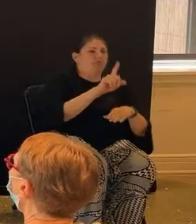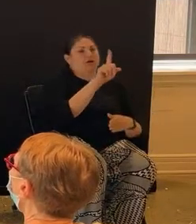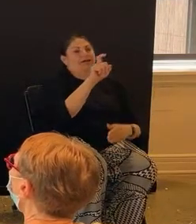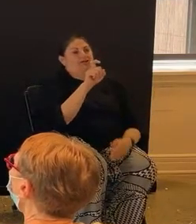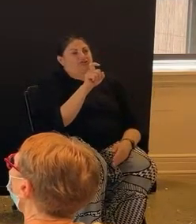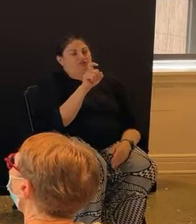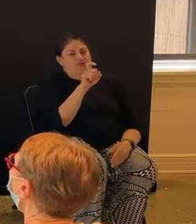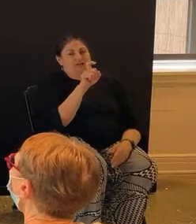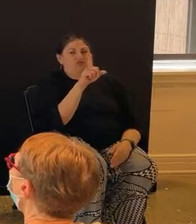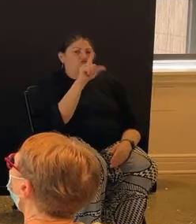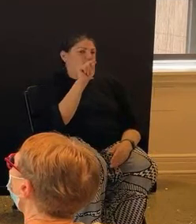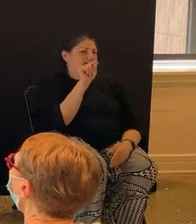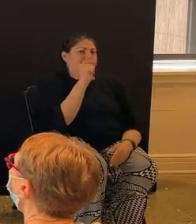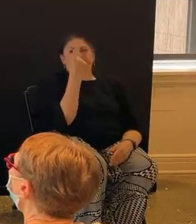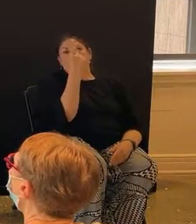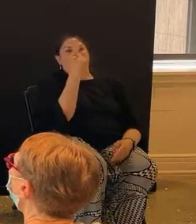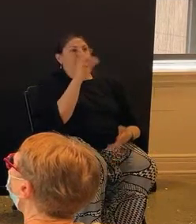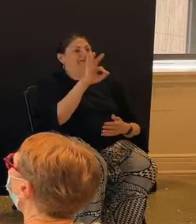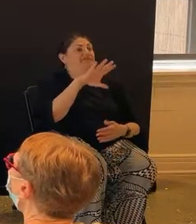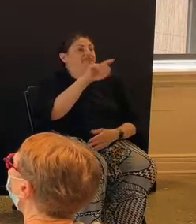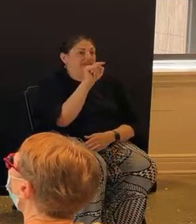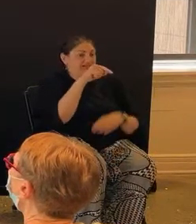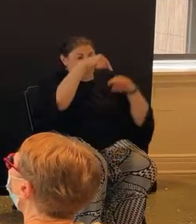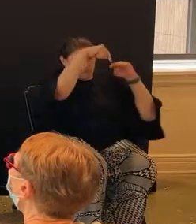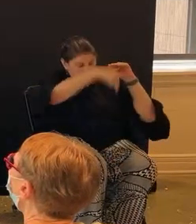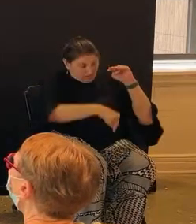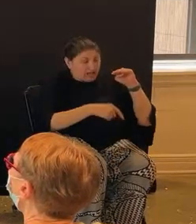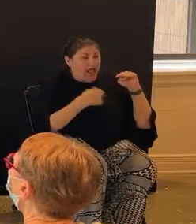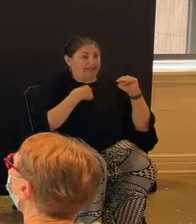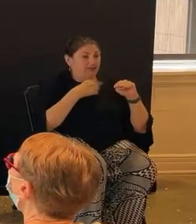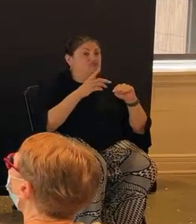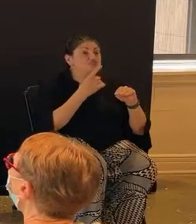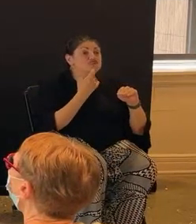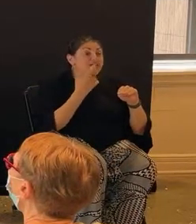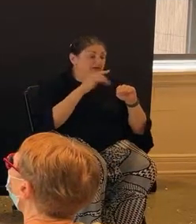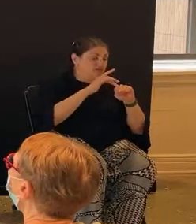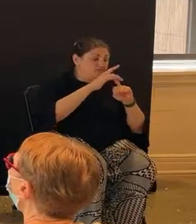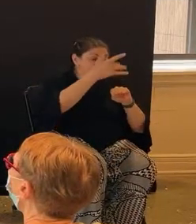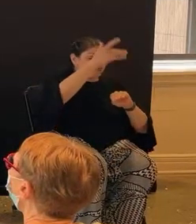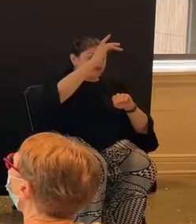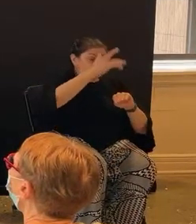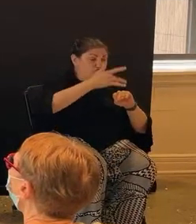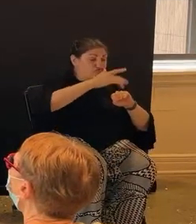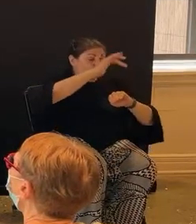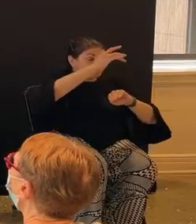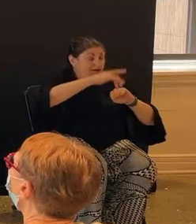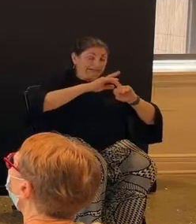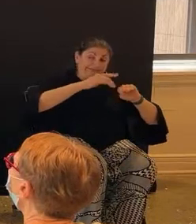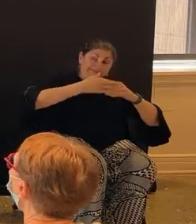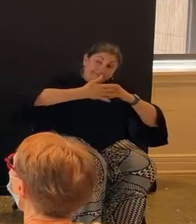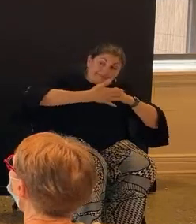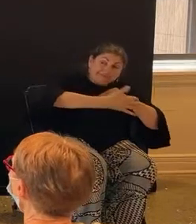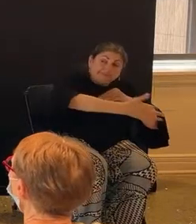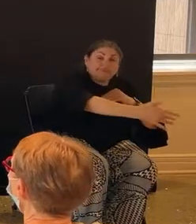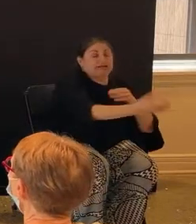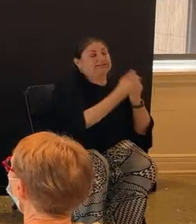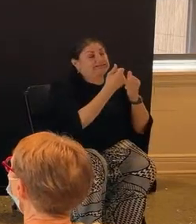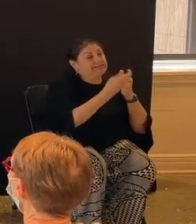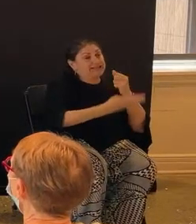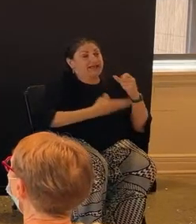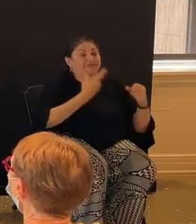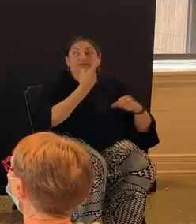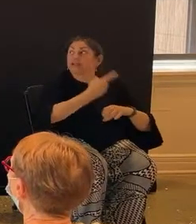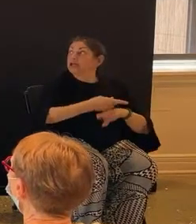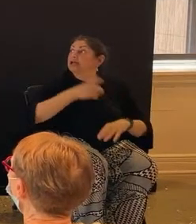degrees Fahrenheit and glowed red for just days afterwards. And this is what it looks like now. And